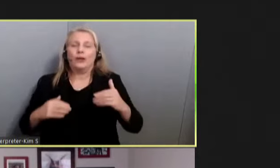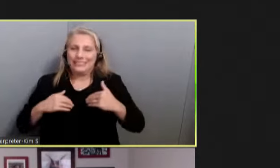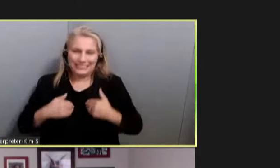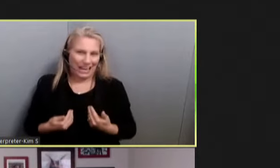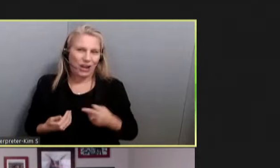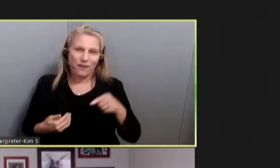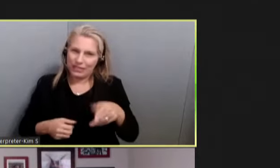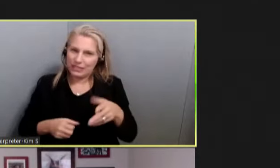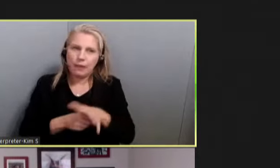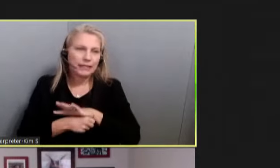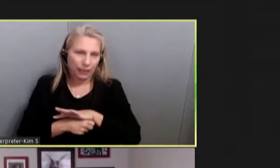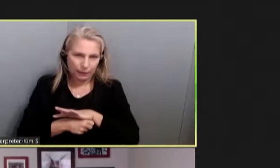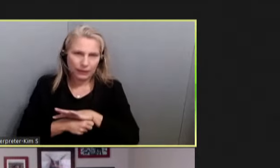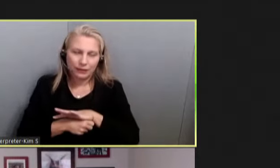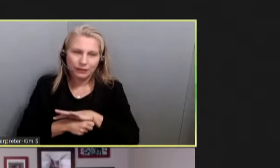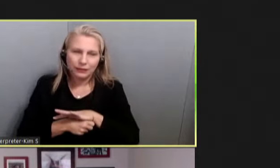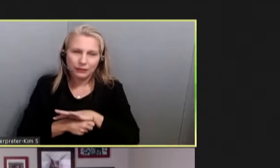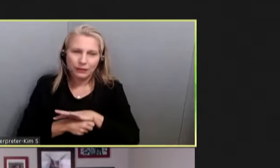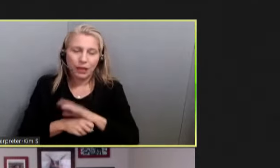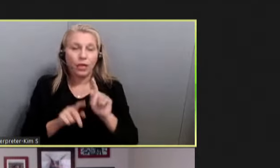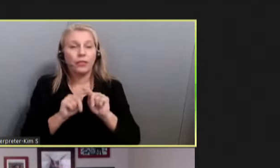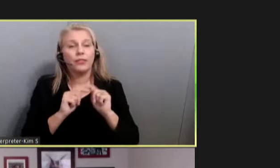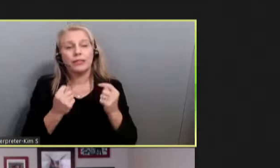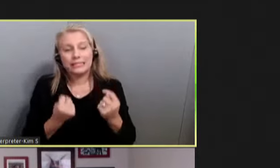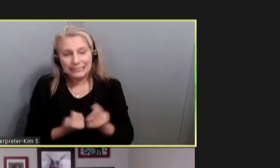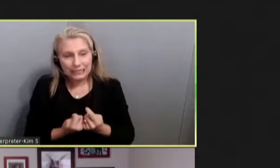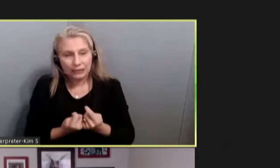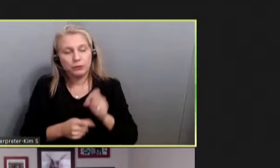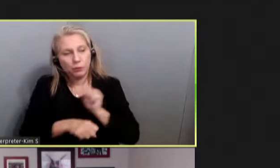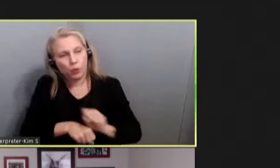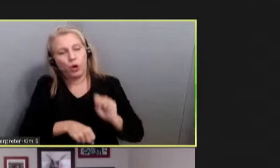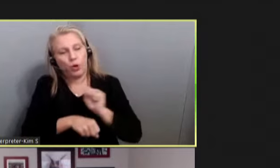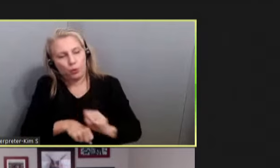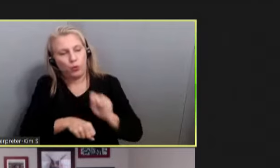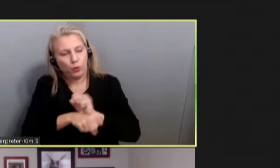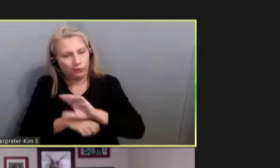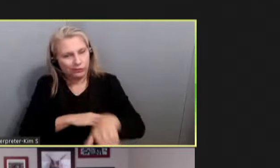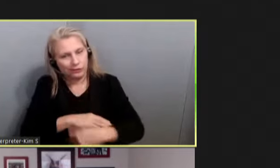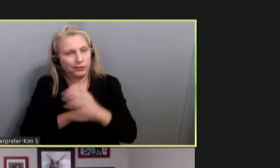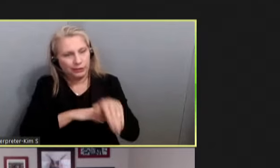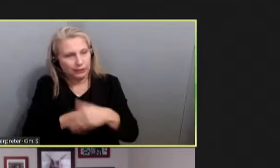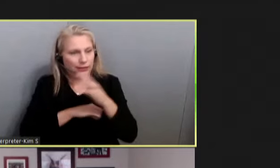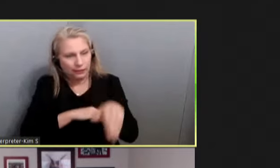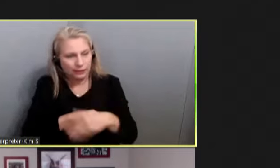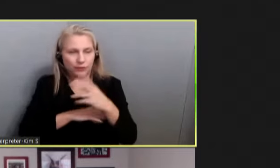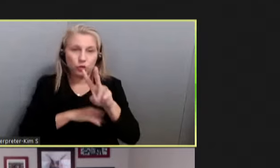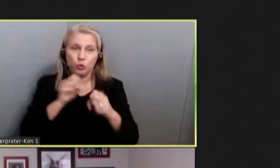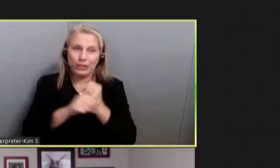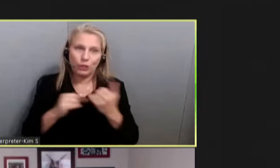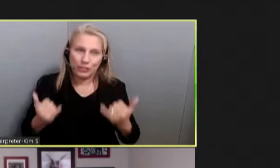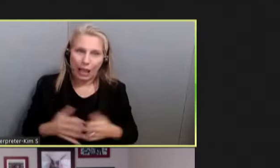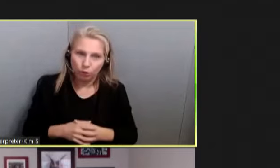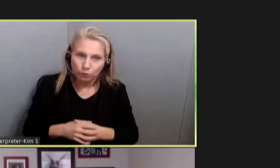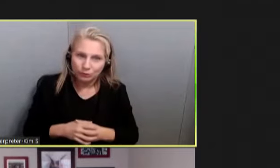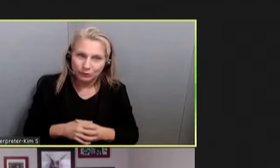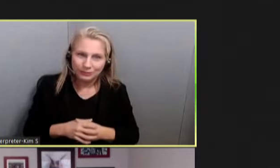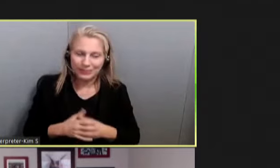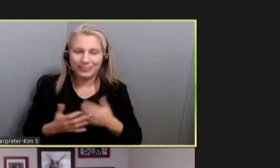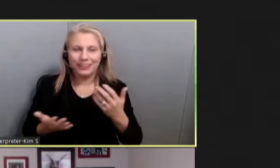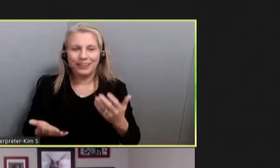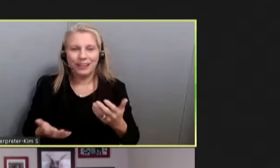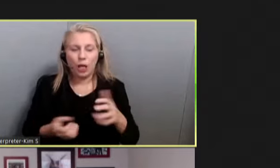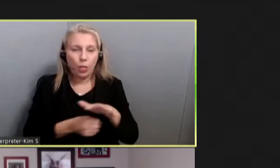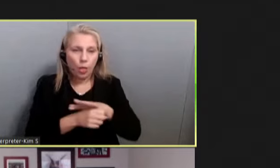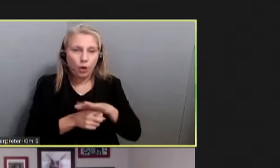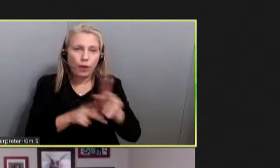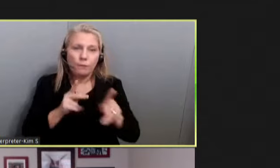this pandemic. Our team has been working around the clock for almost 2 years now. Our local